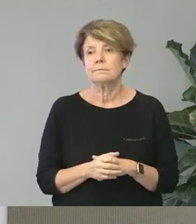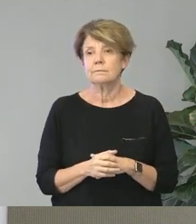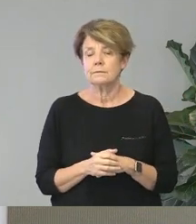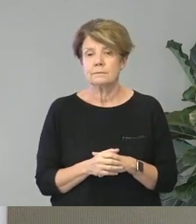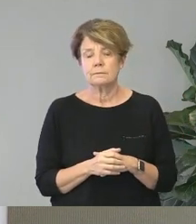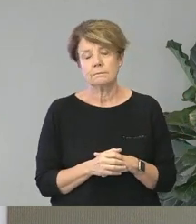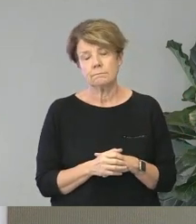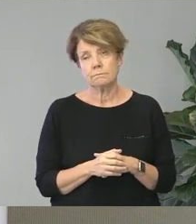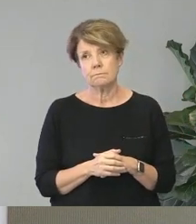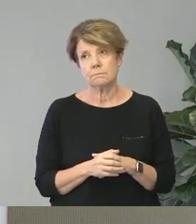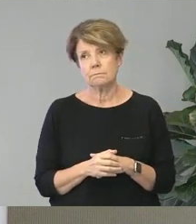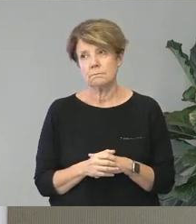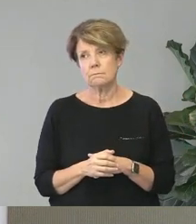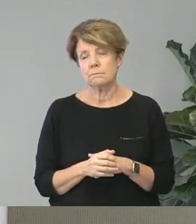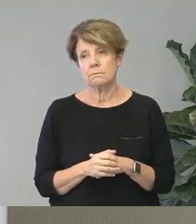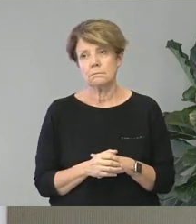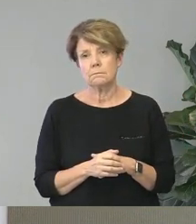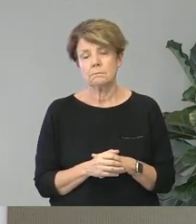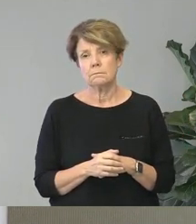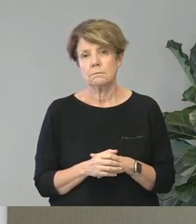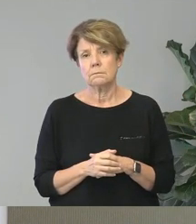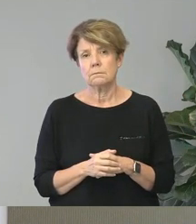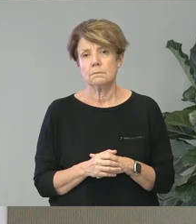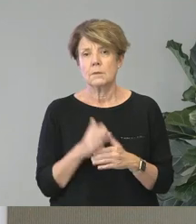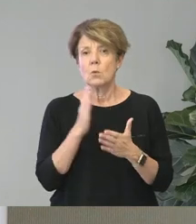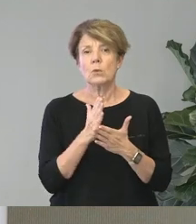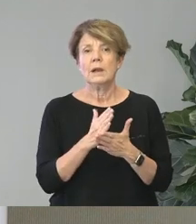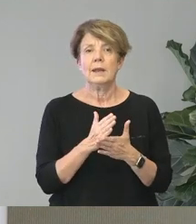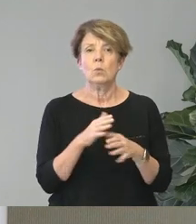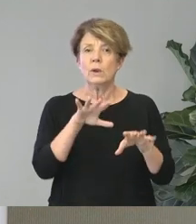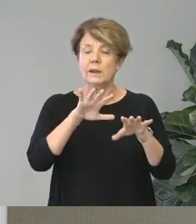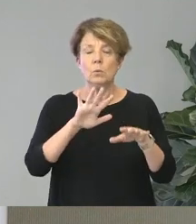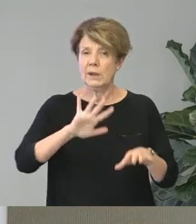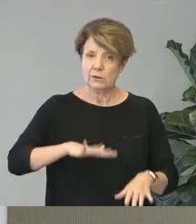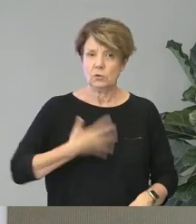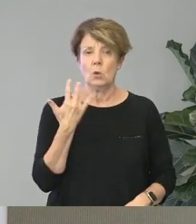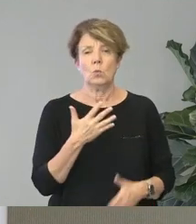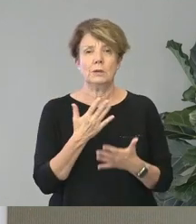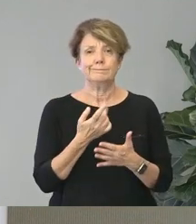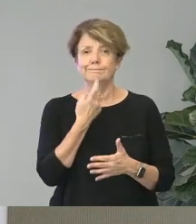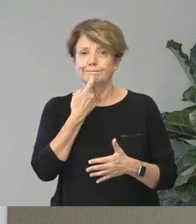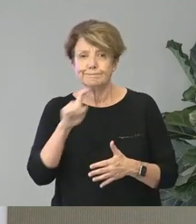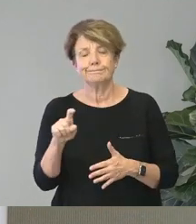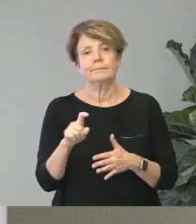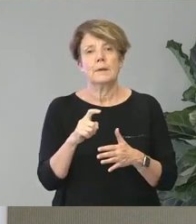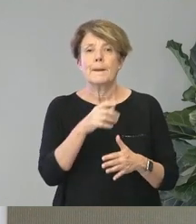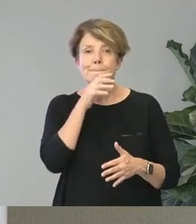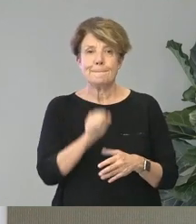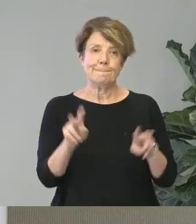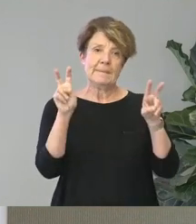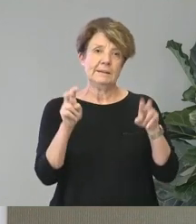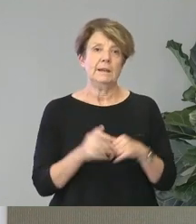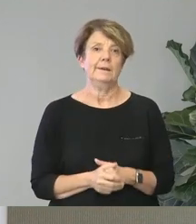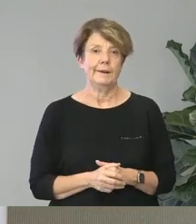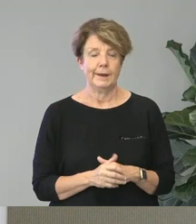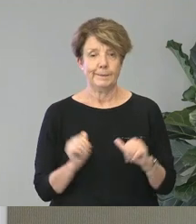the tracks of toxic masculinity when you think about it, not being a good human. And it's important we